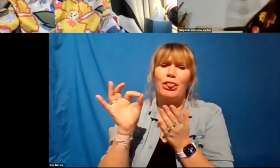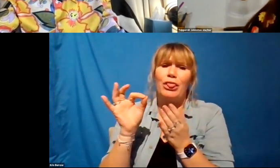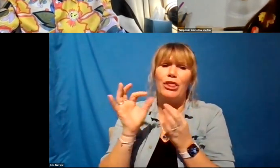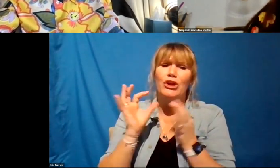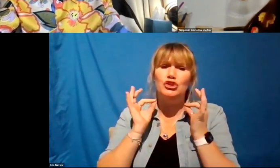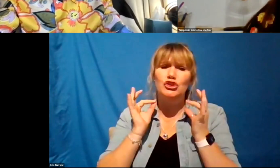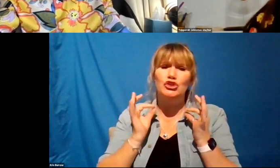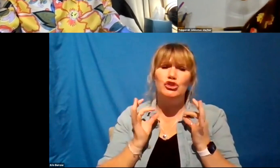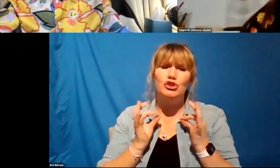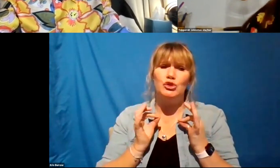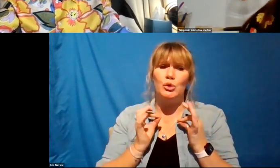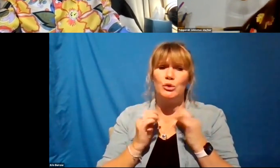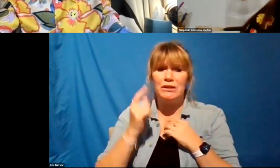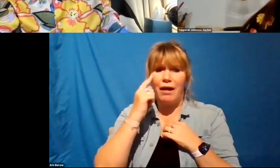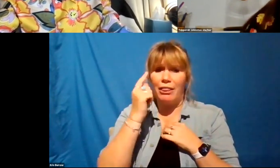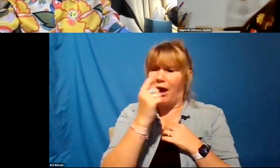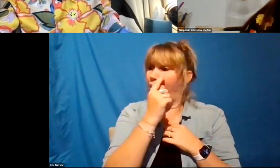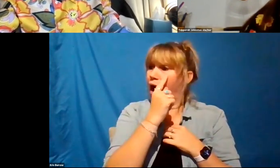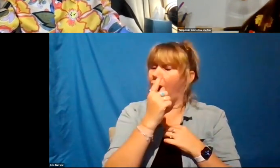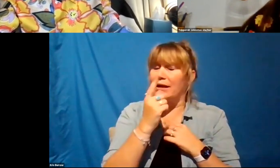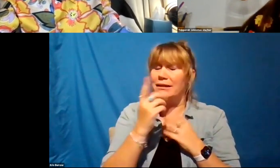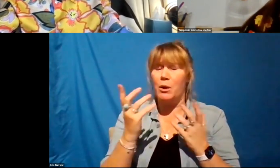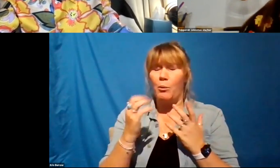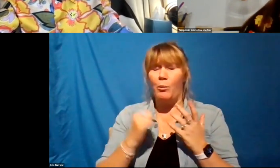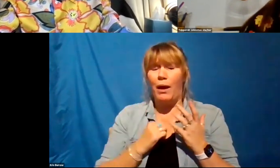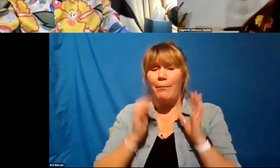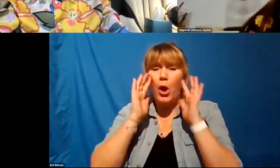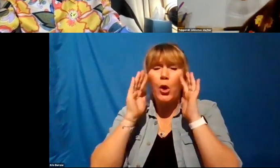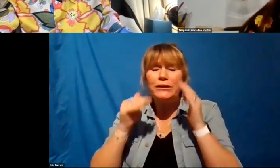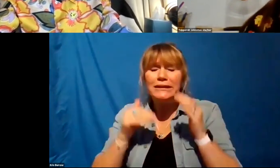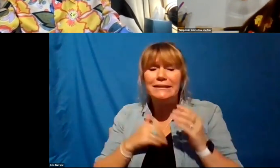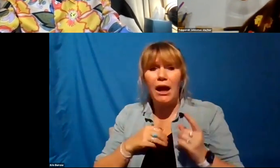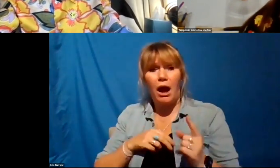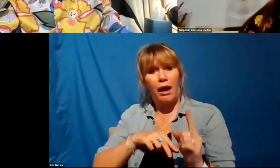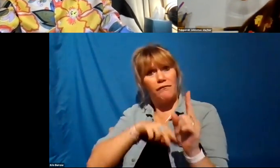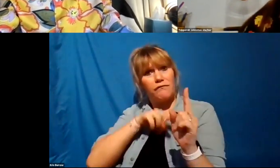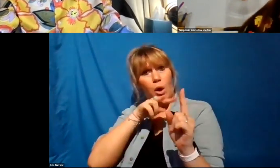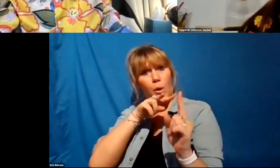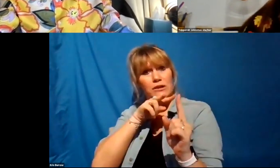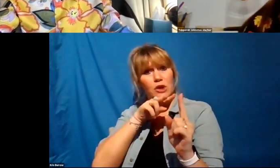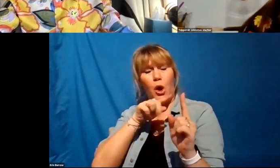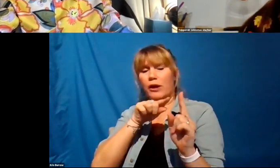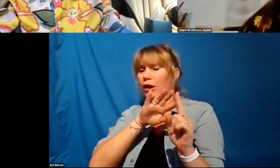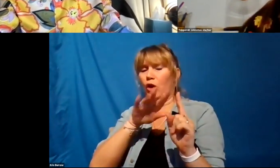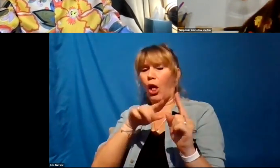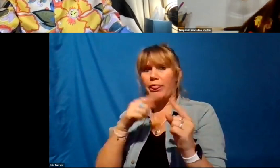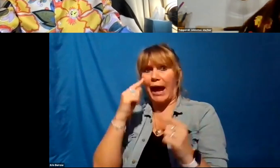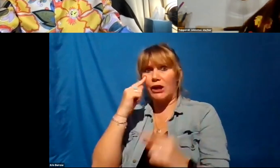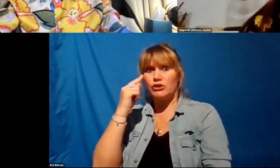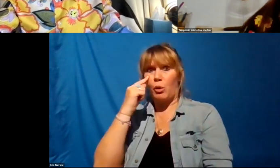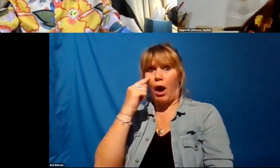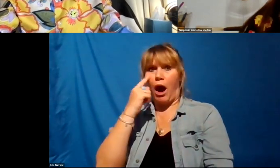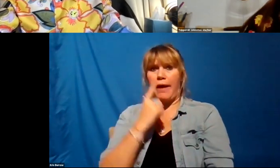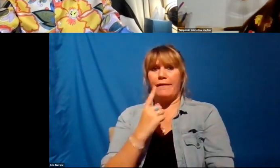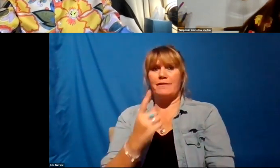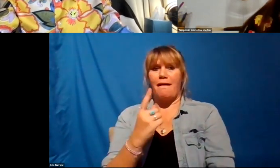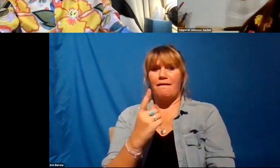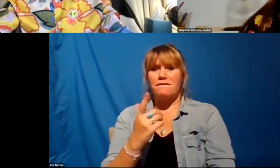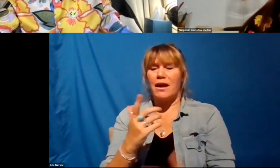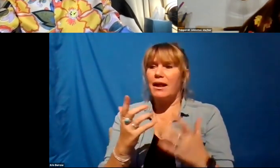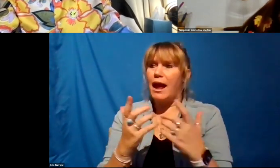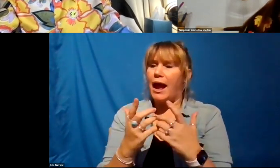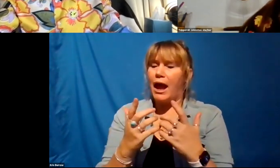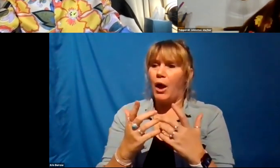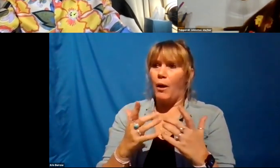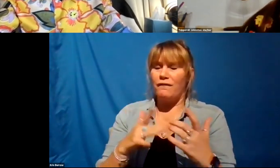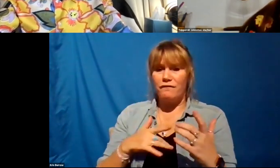pieces, as places that my autistic eye can focus on instead of the eye itself. How I realize I don't make contact, although people think I do,